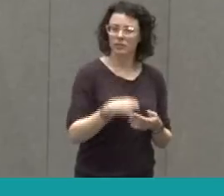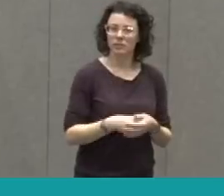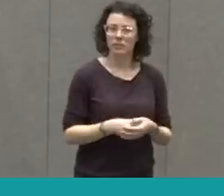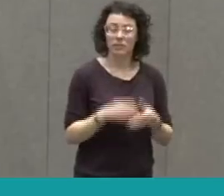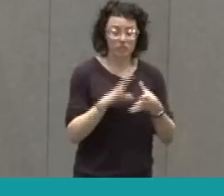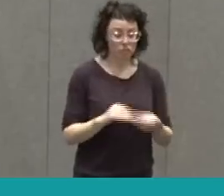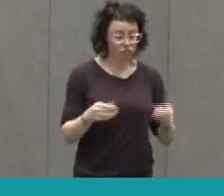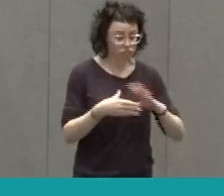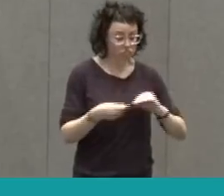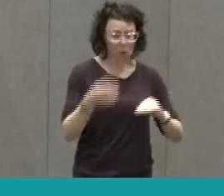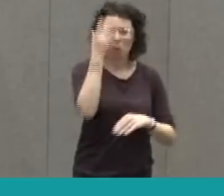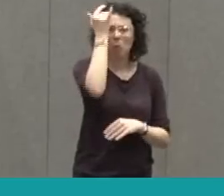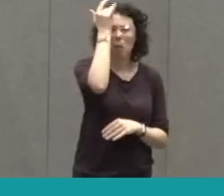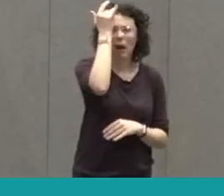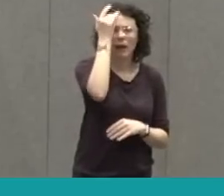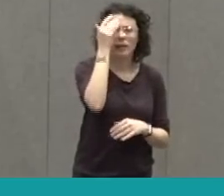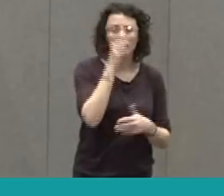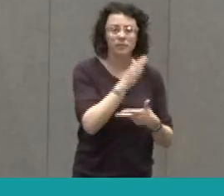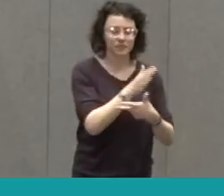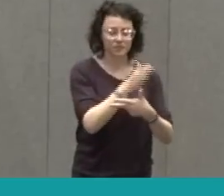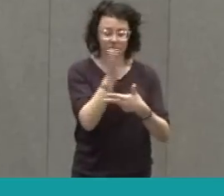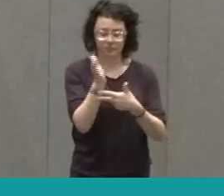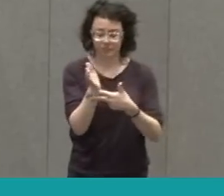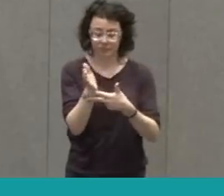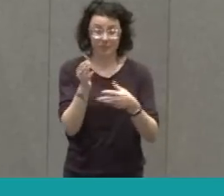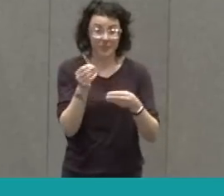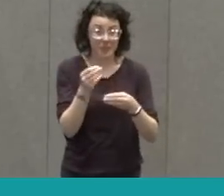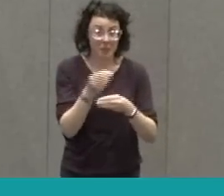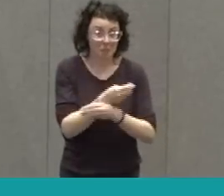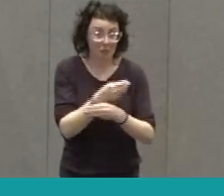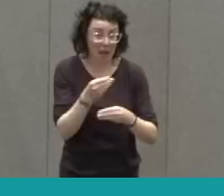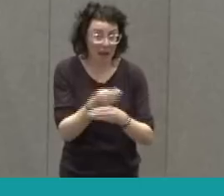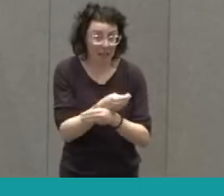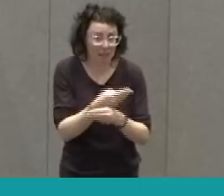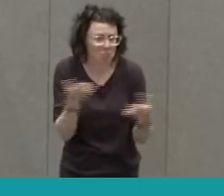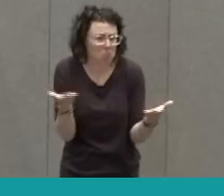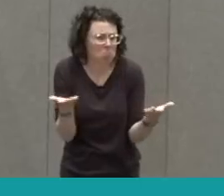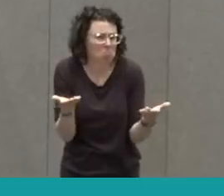I'd also asked you to figure out, what do you think the math would be in this book?